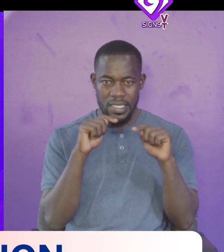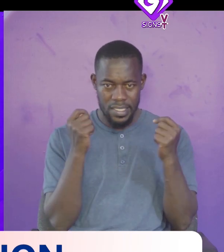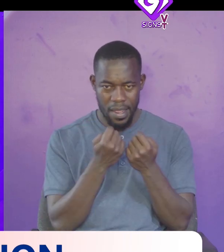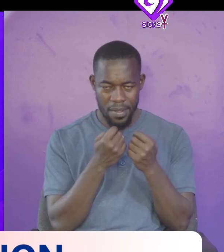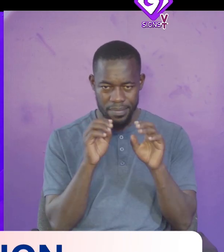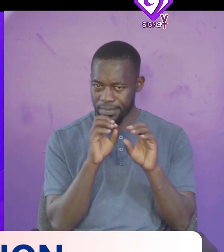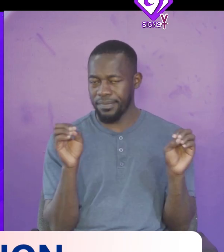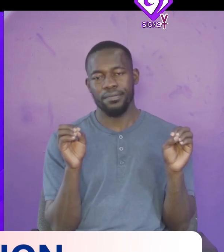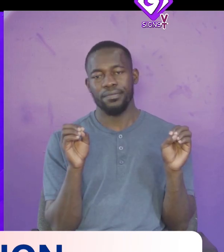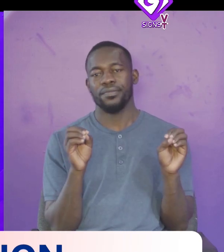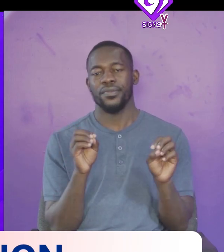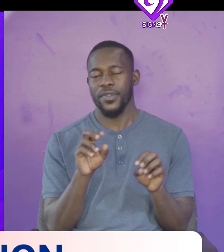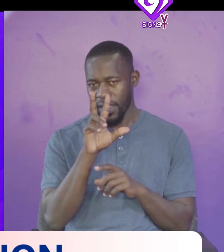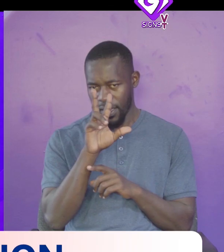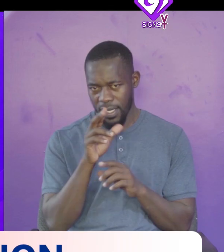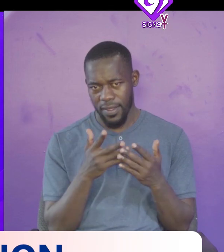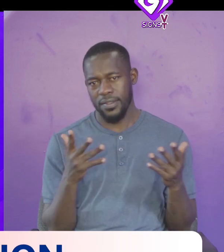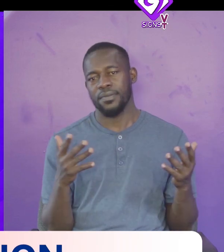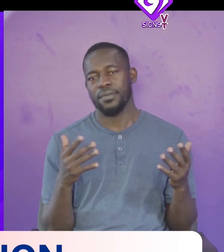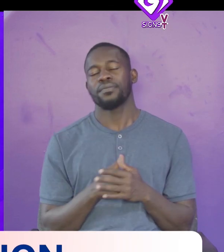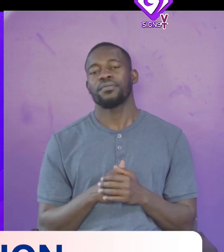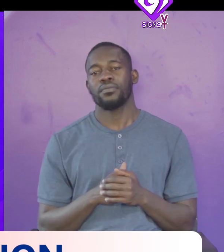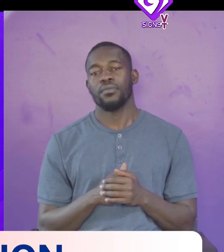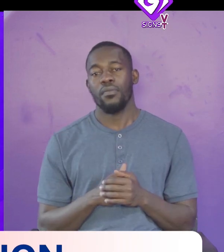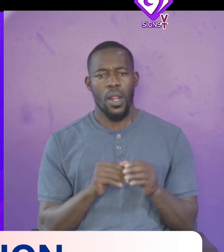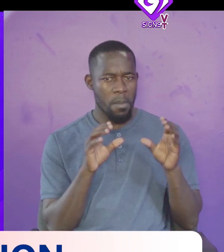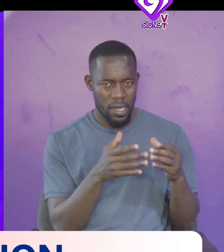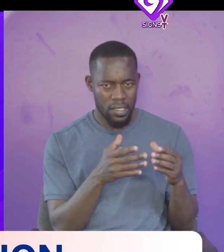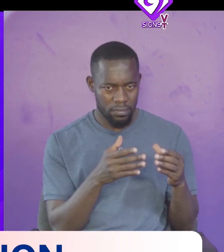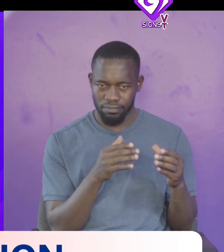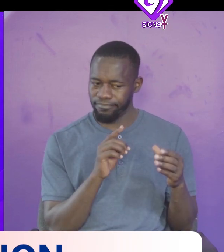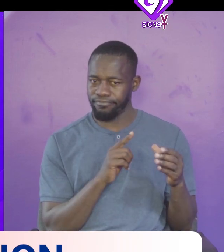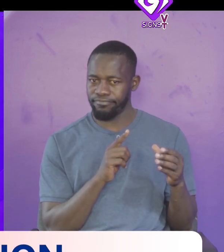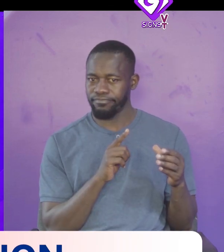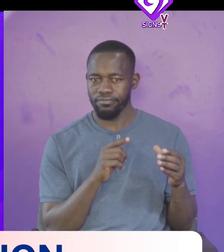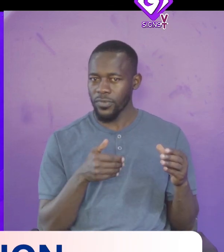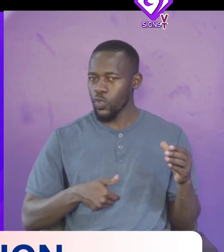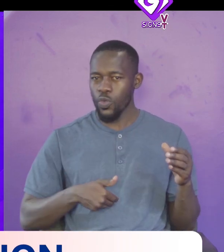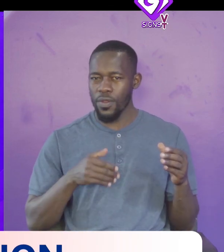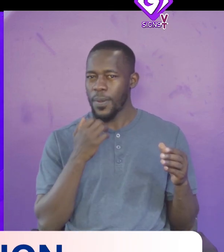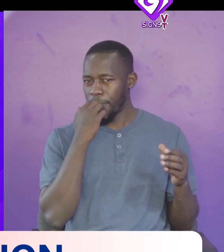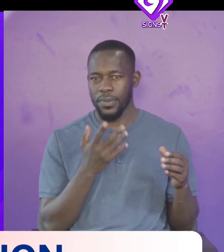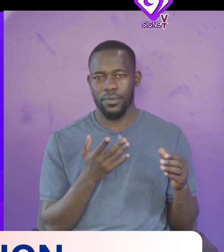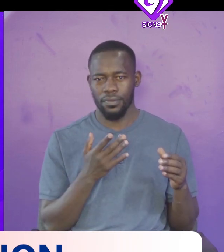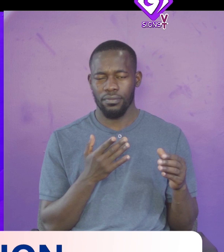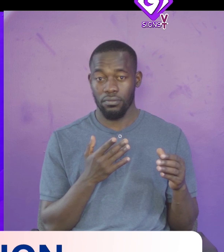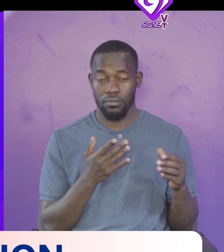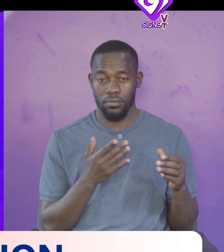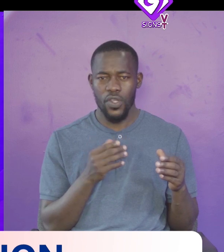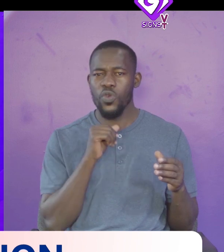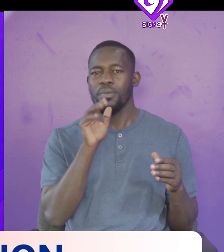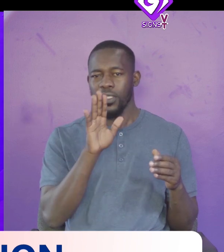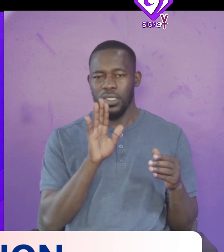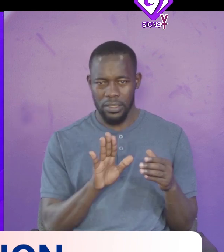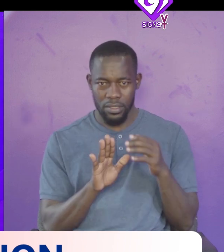troubleless. partyless. Yes. There were 3. Partyless is the issue that we've been talking about. Because you vote for a